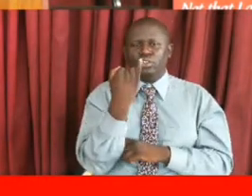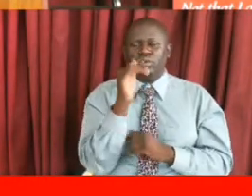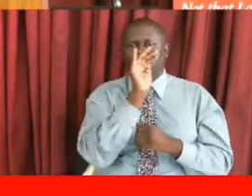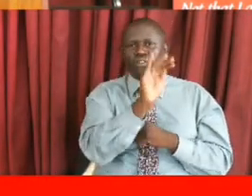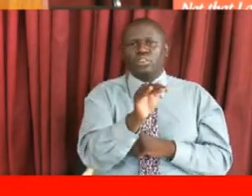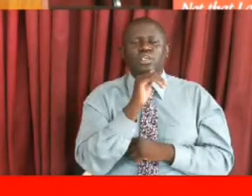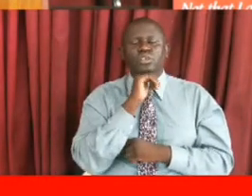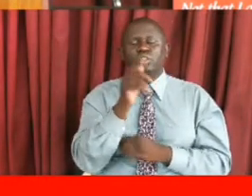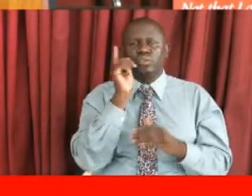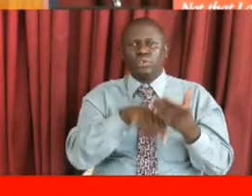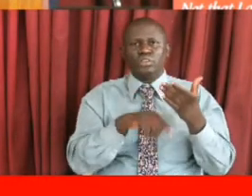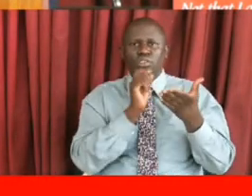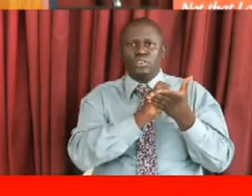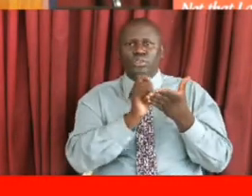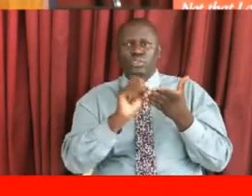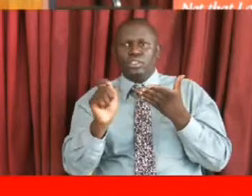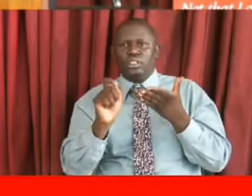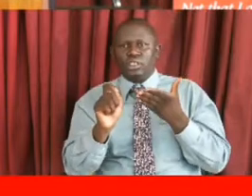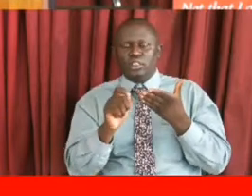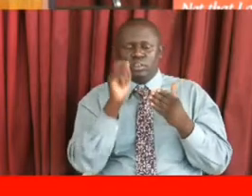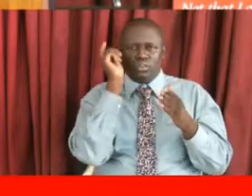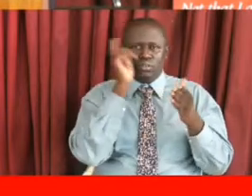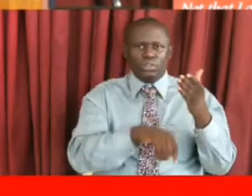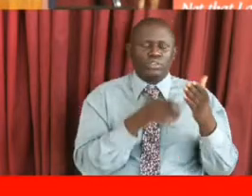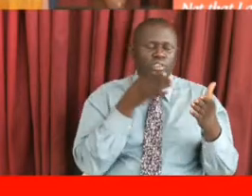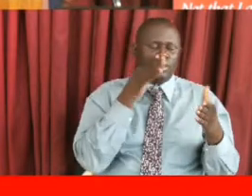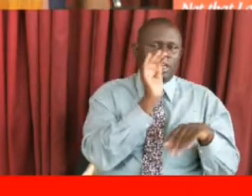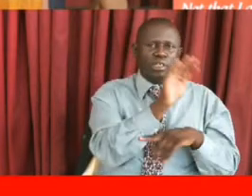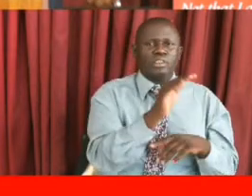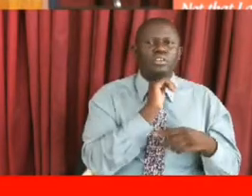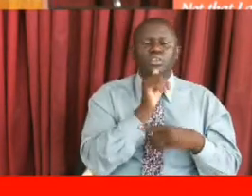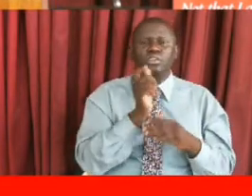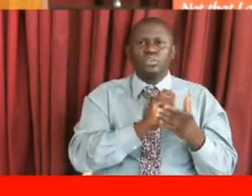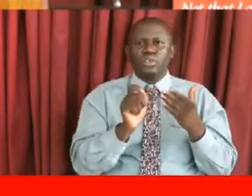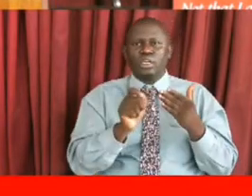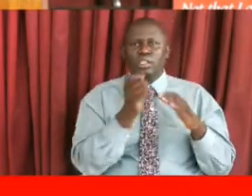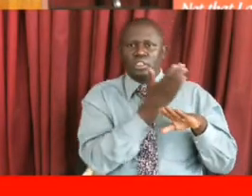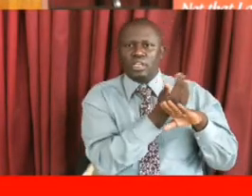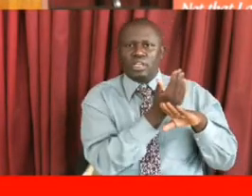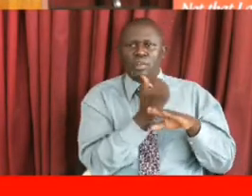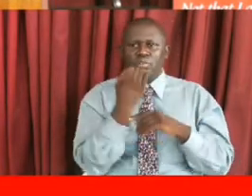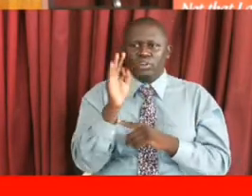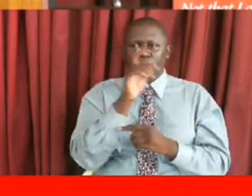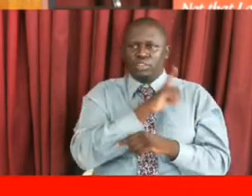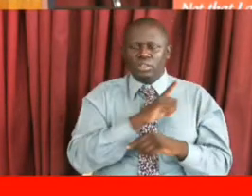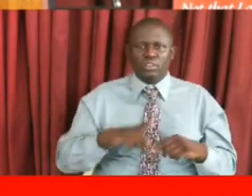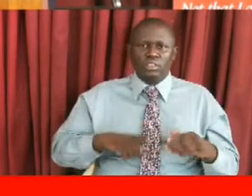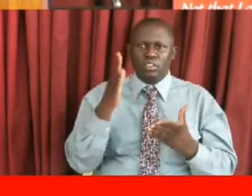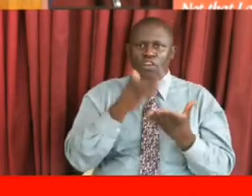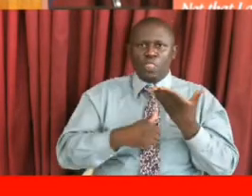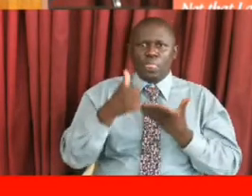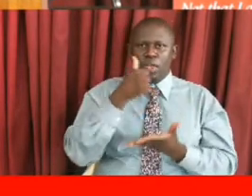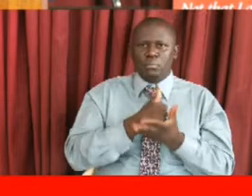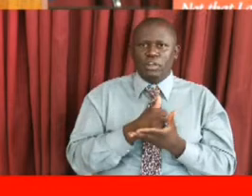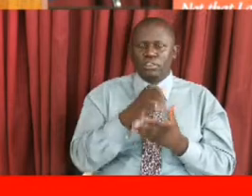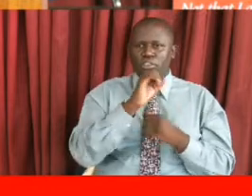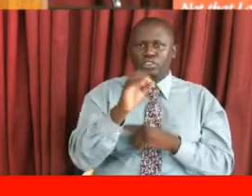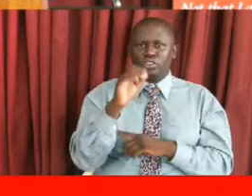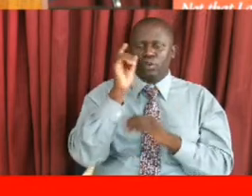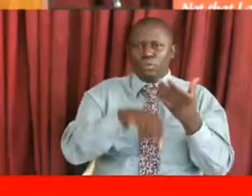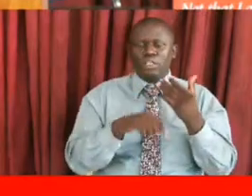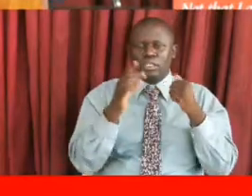to write the coming of the Lord hallelujah amen amen so what are the seven